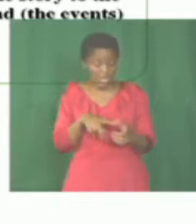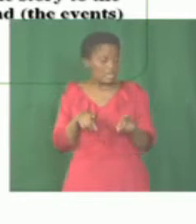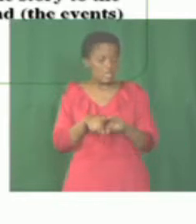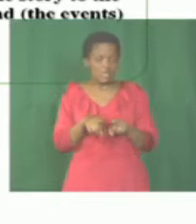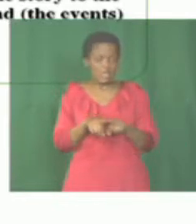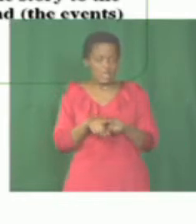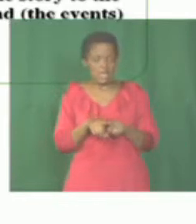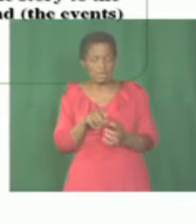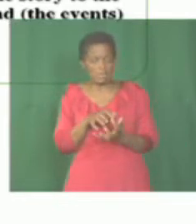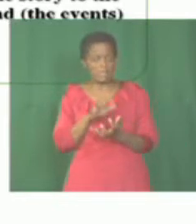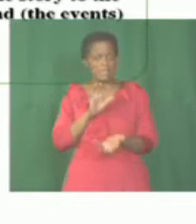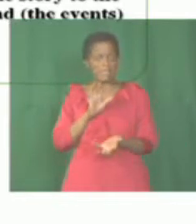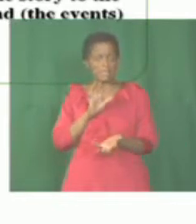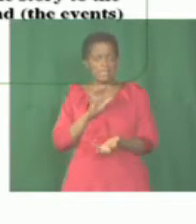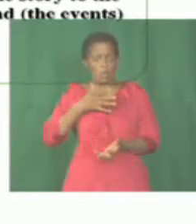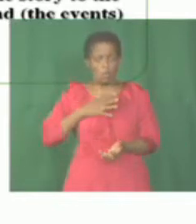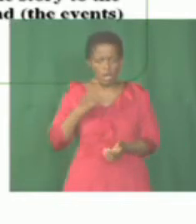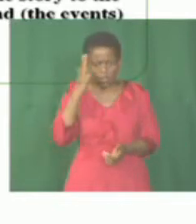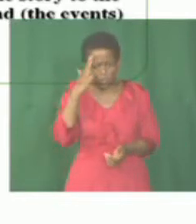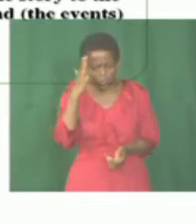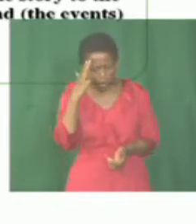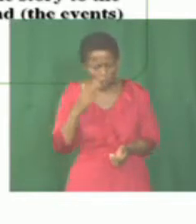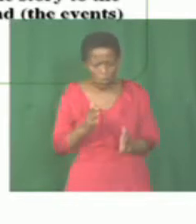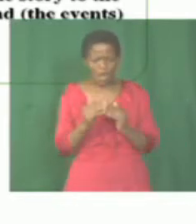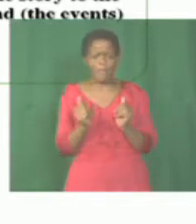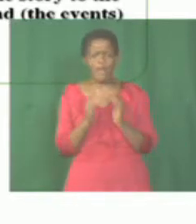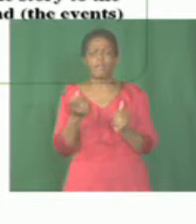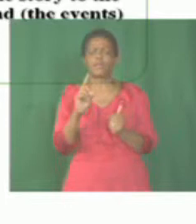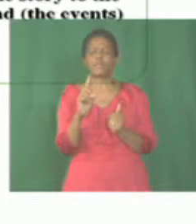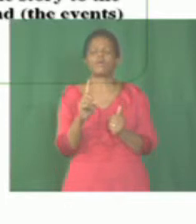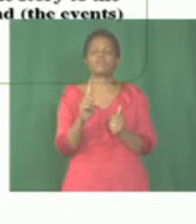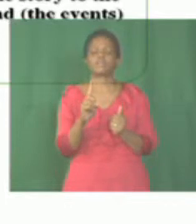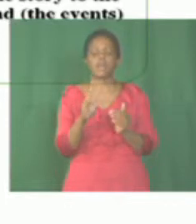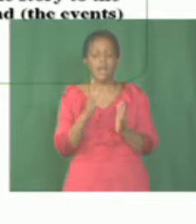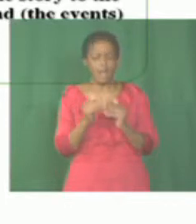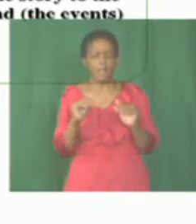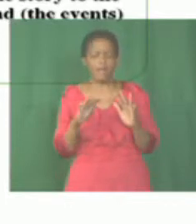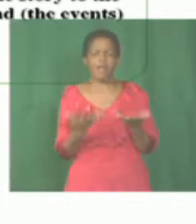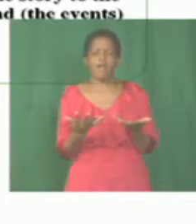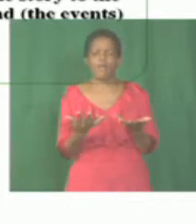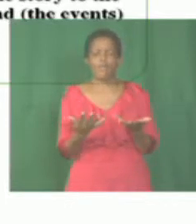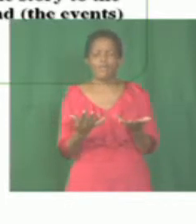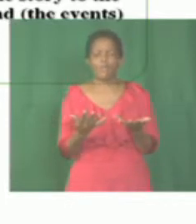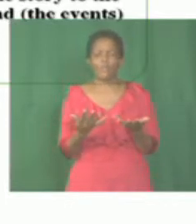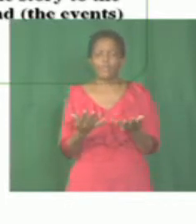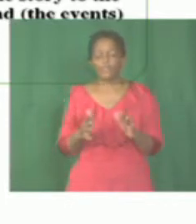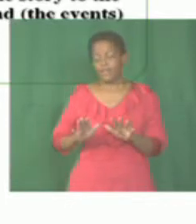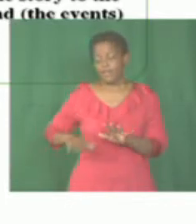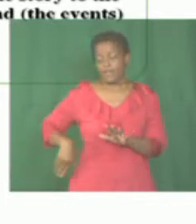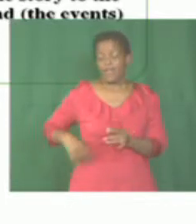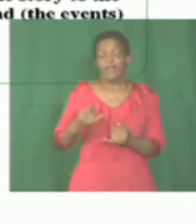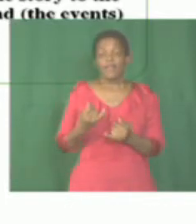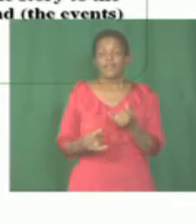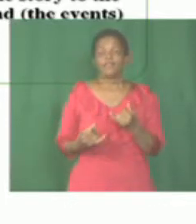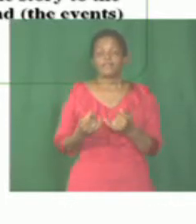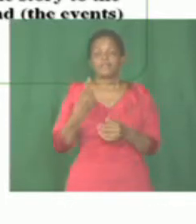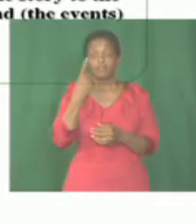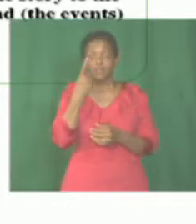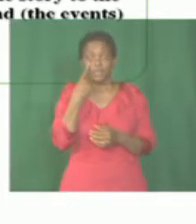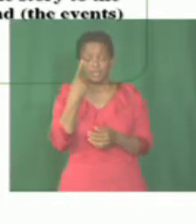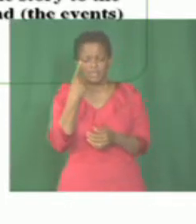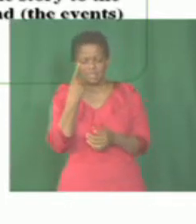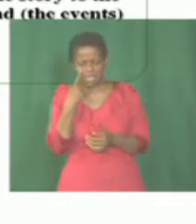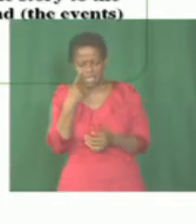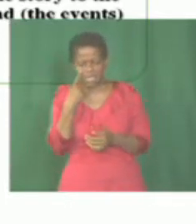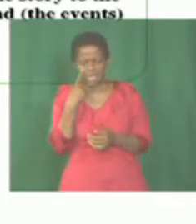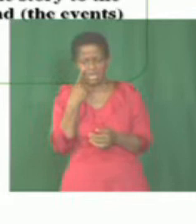was going to happen to the boys. That is the problem. And then lastly, you should look at the outcome or